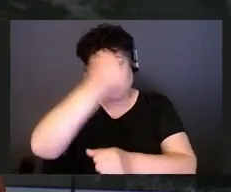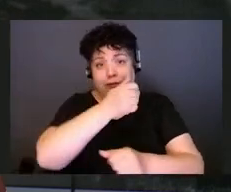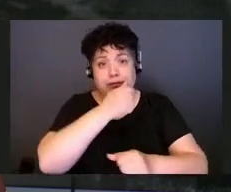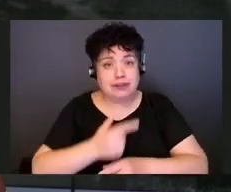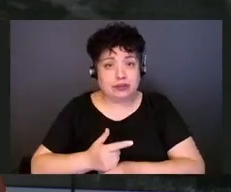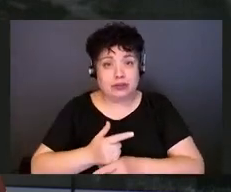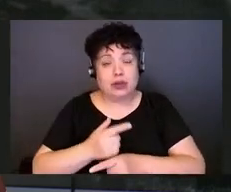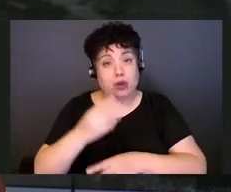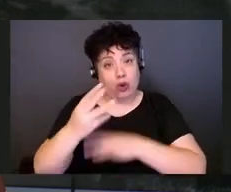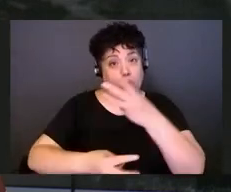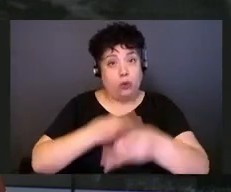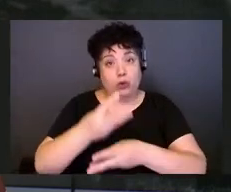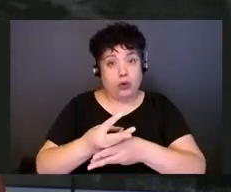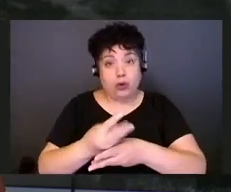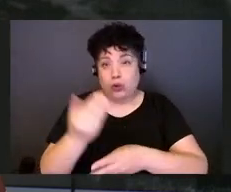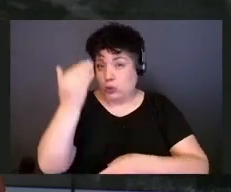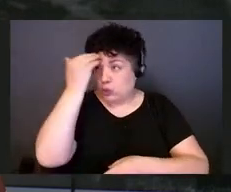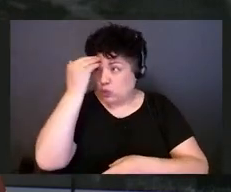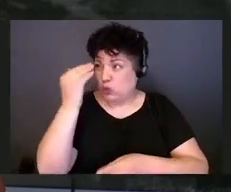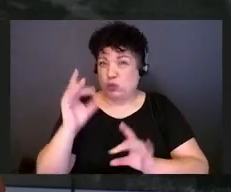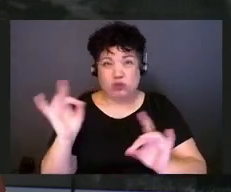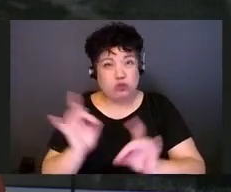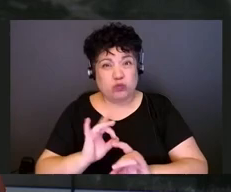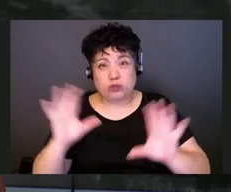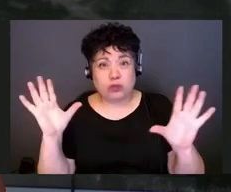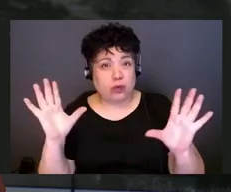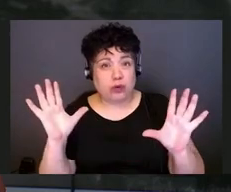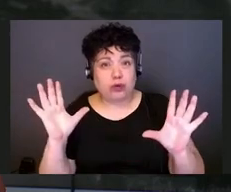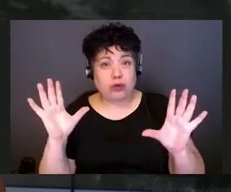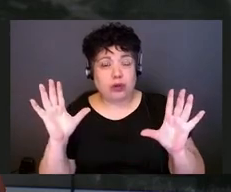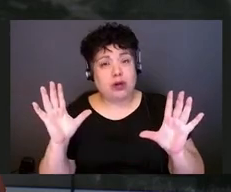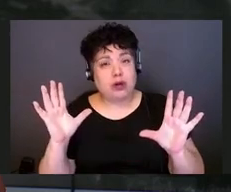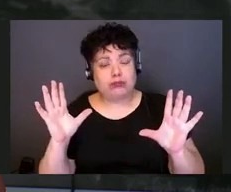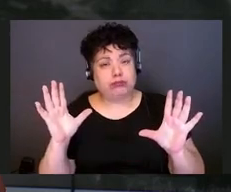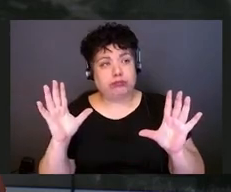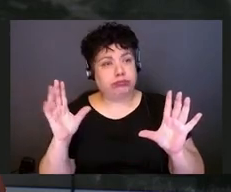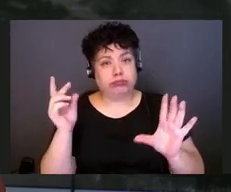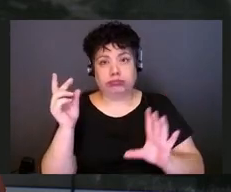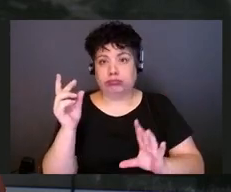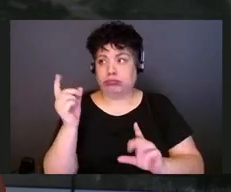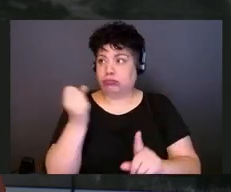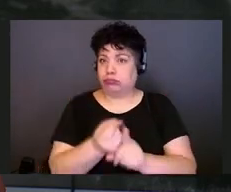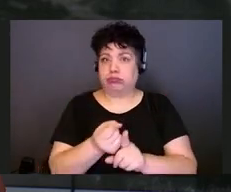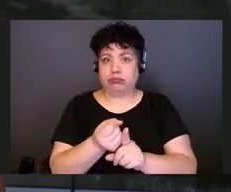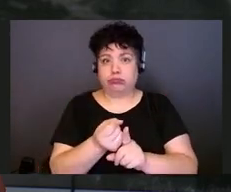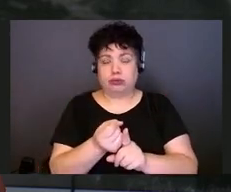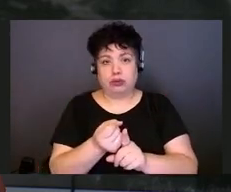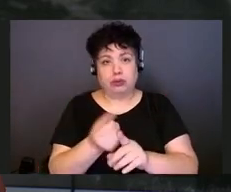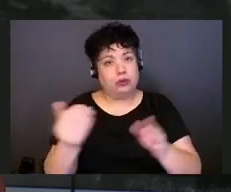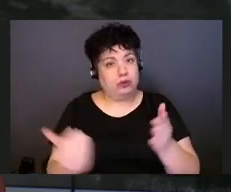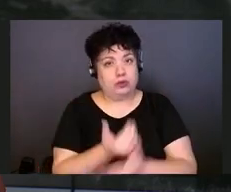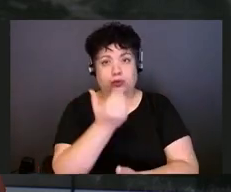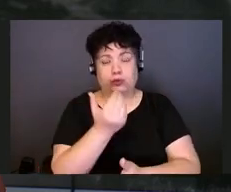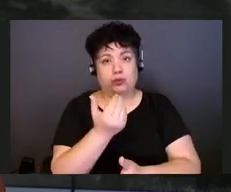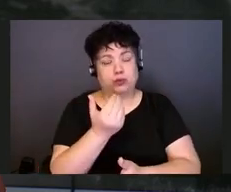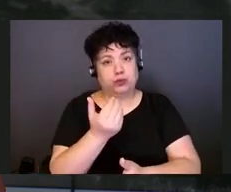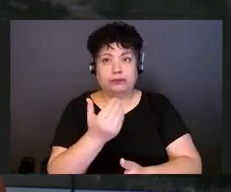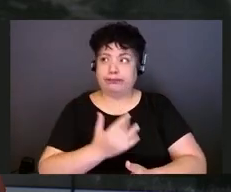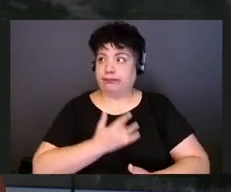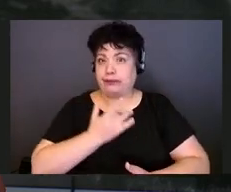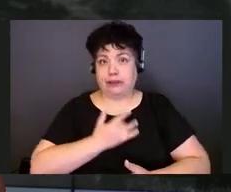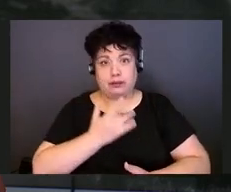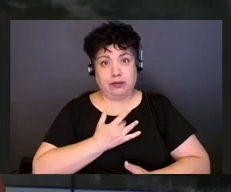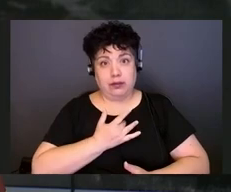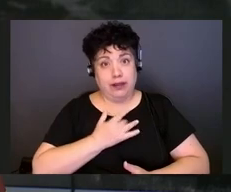knew to be so bitter suddenly had a taste which isn't familiar. Could this be